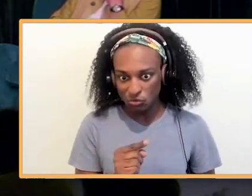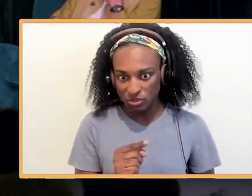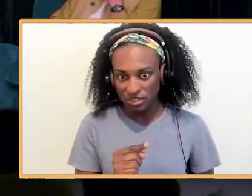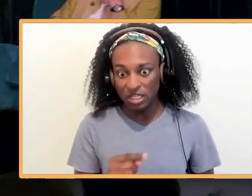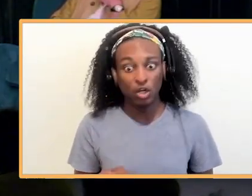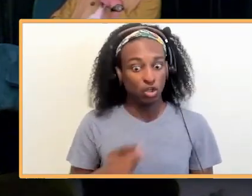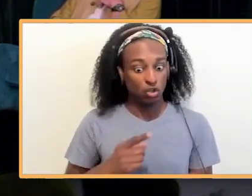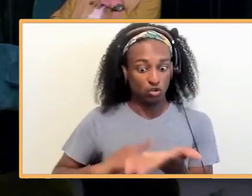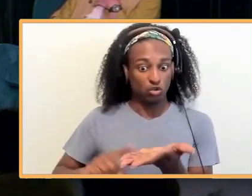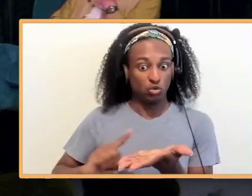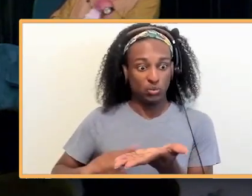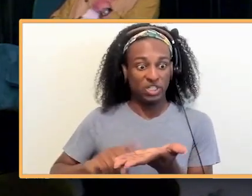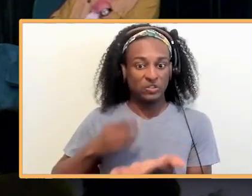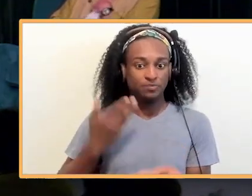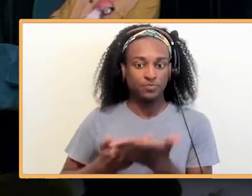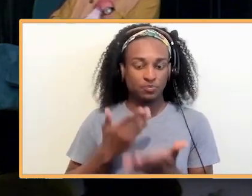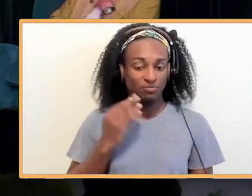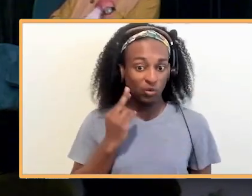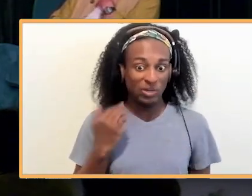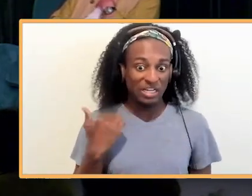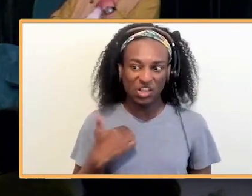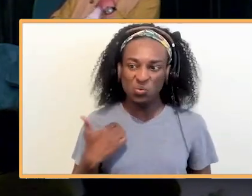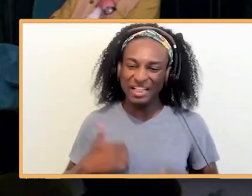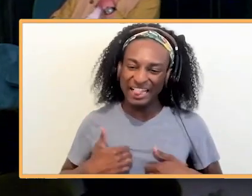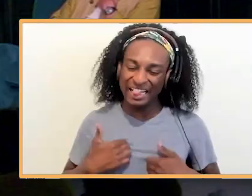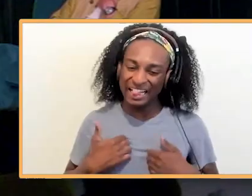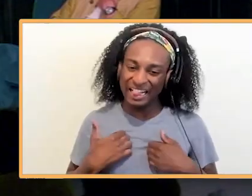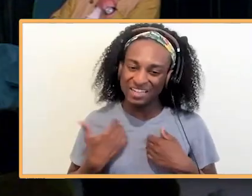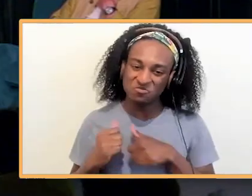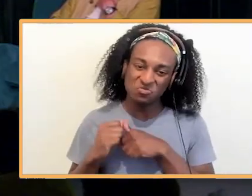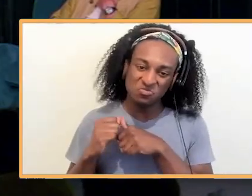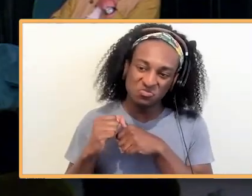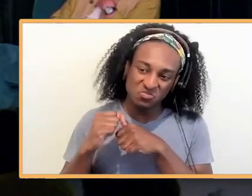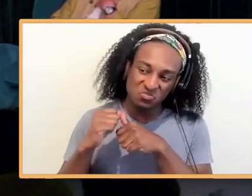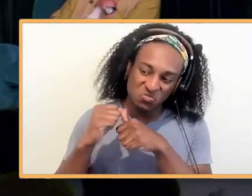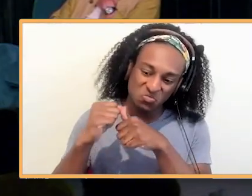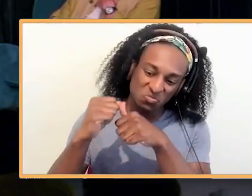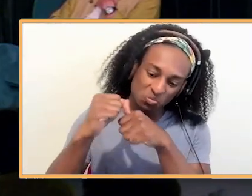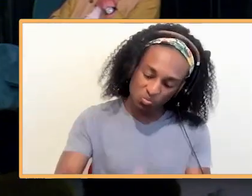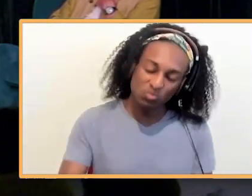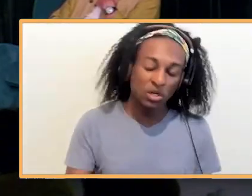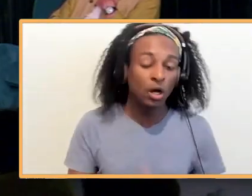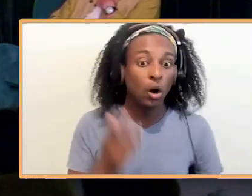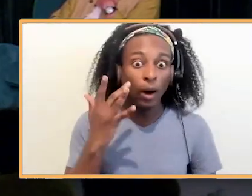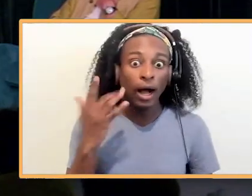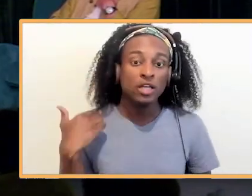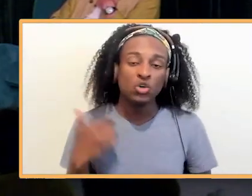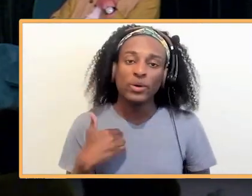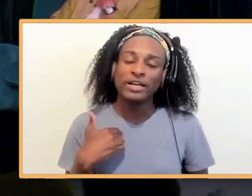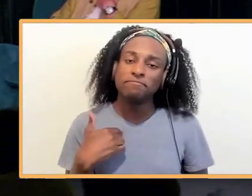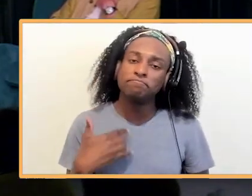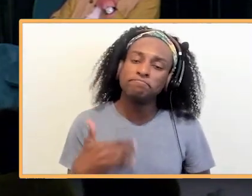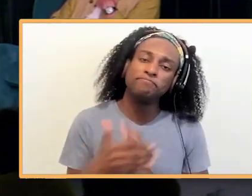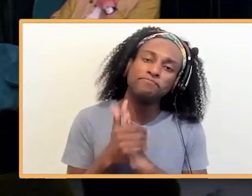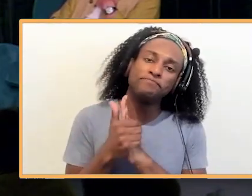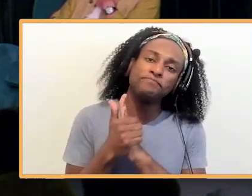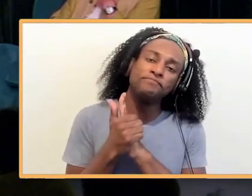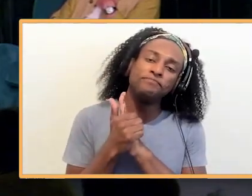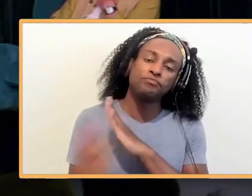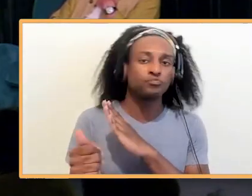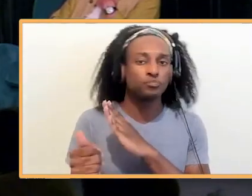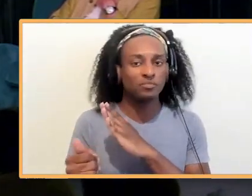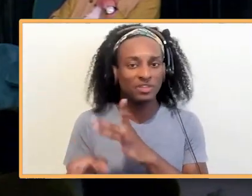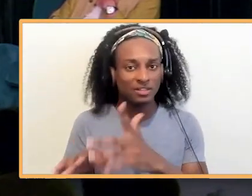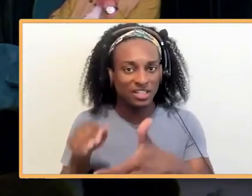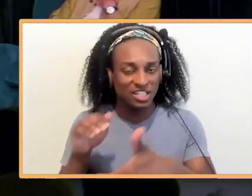lived so long is actually because we're so good at collaboration. Yes. We're so good at collaboration. We're so